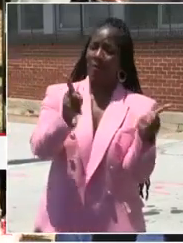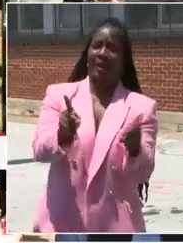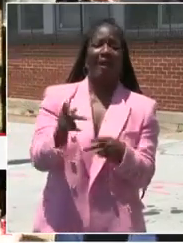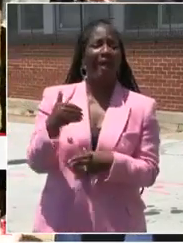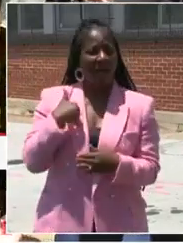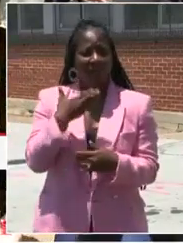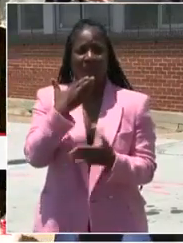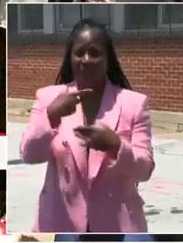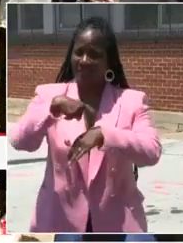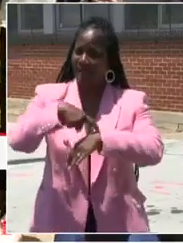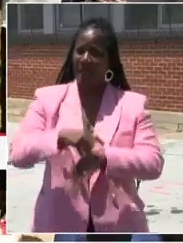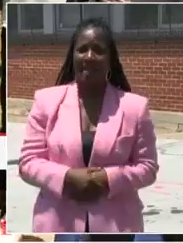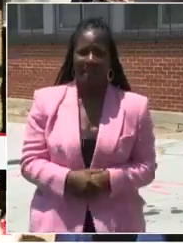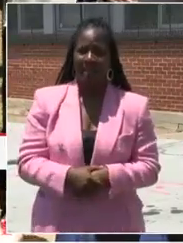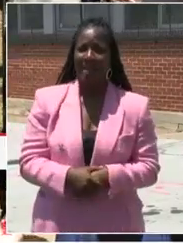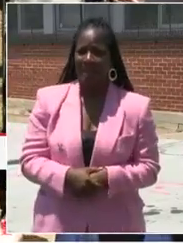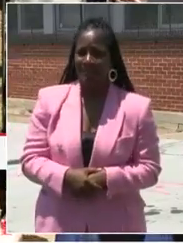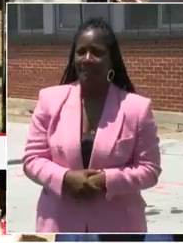time.